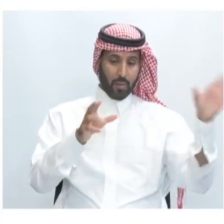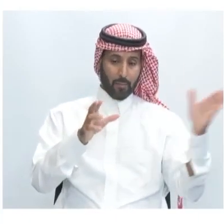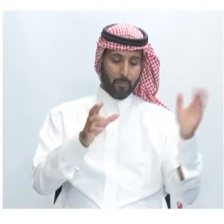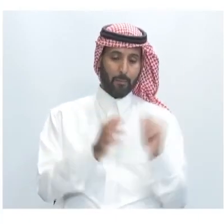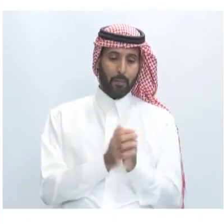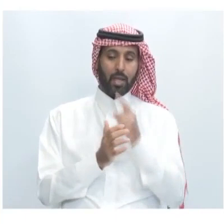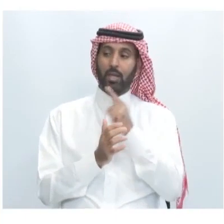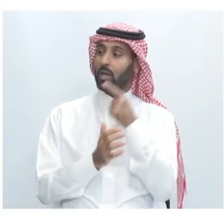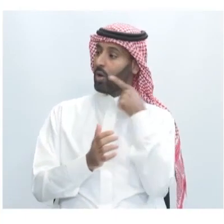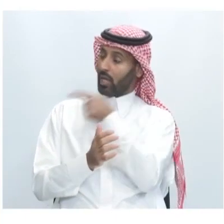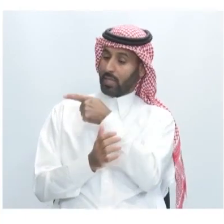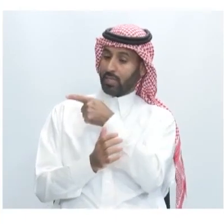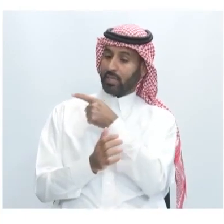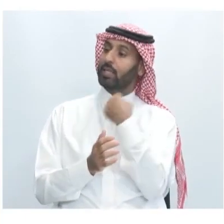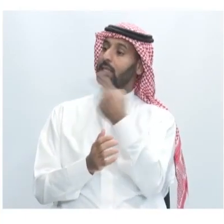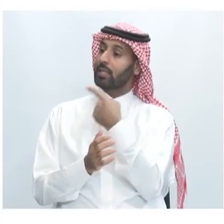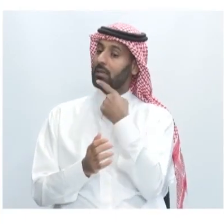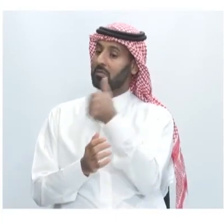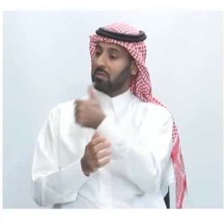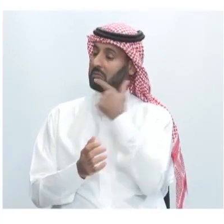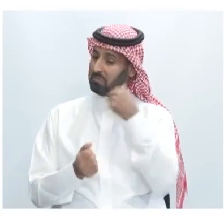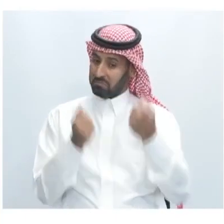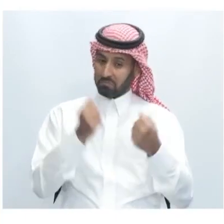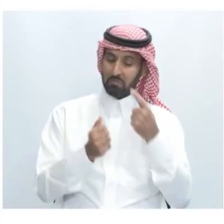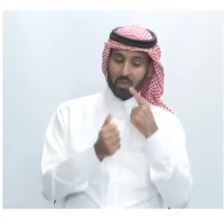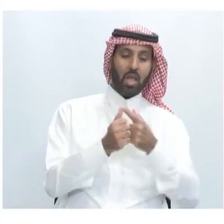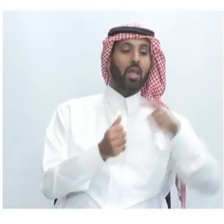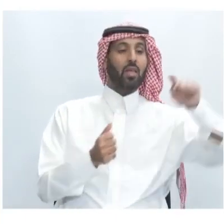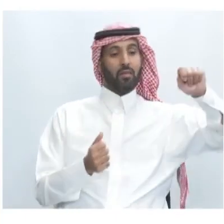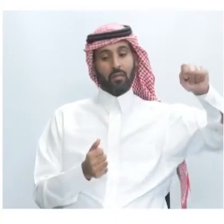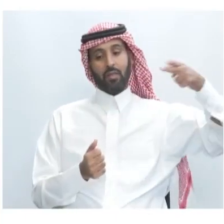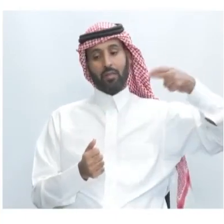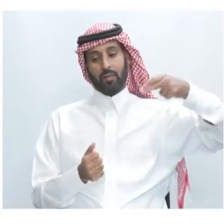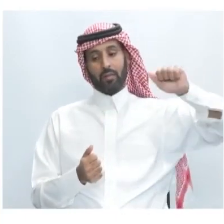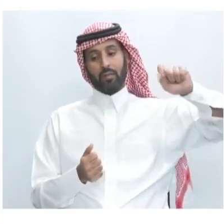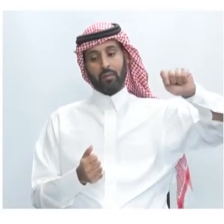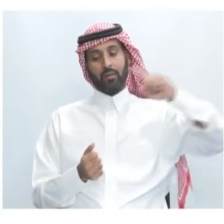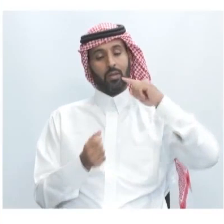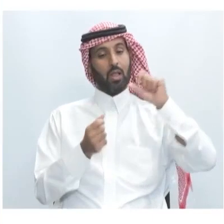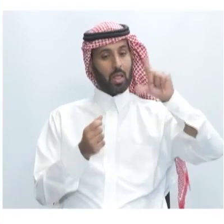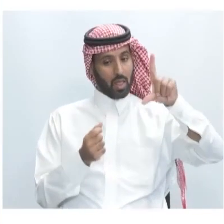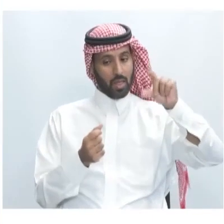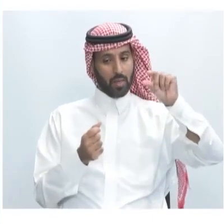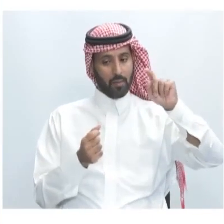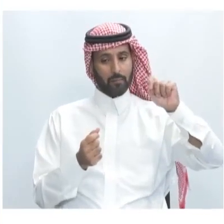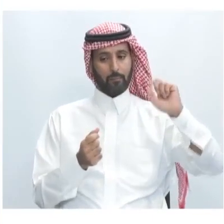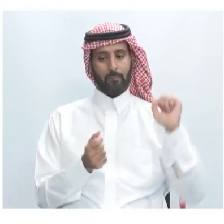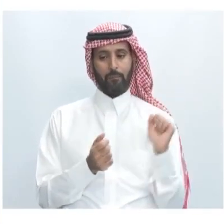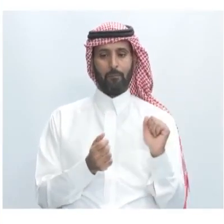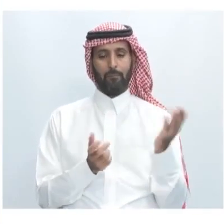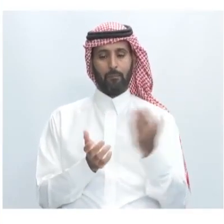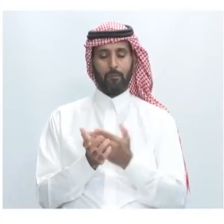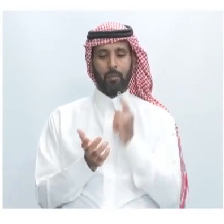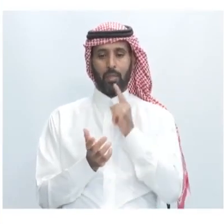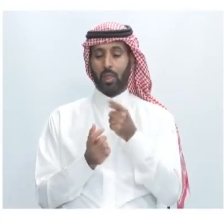He said, that's a great car. The word that here, we began it with the capital T.